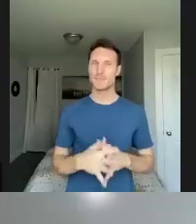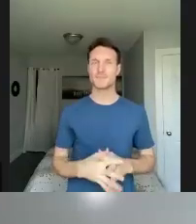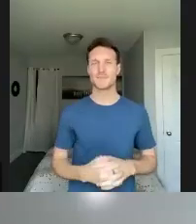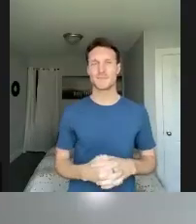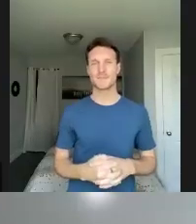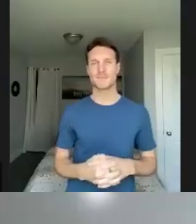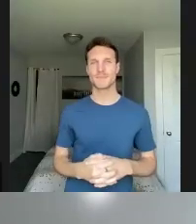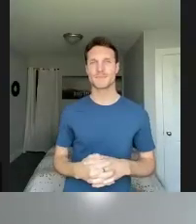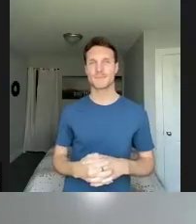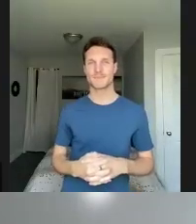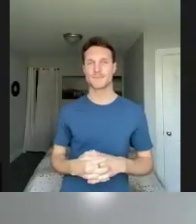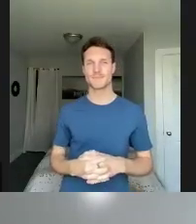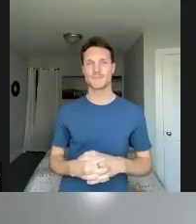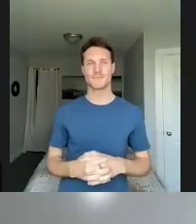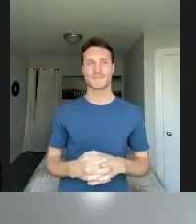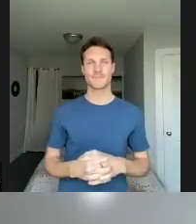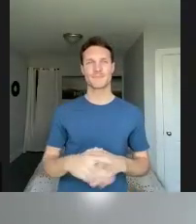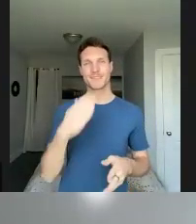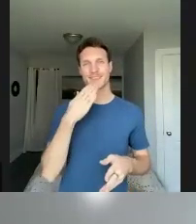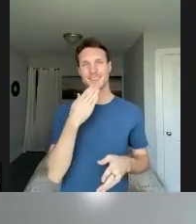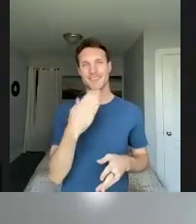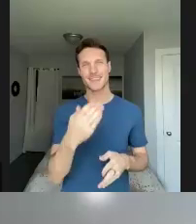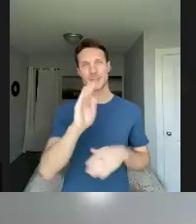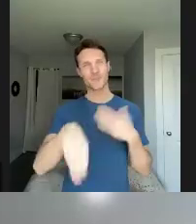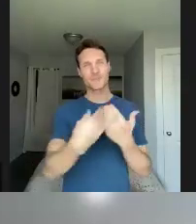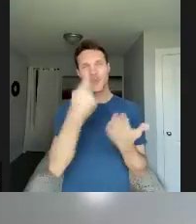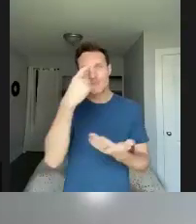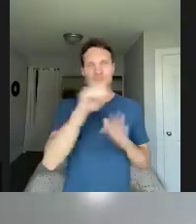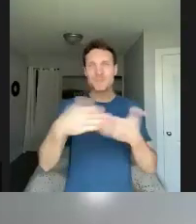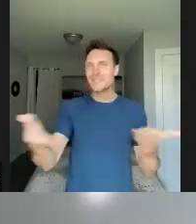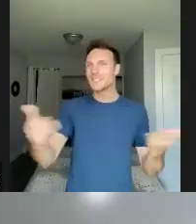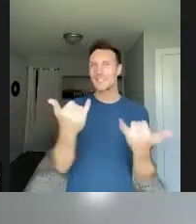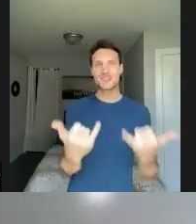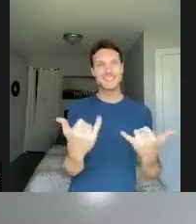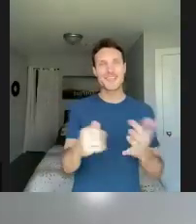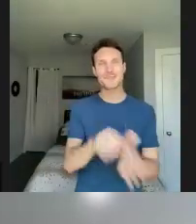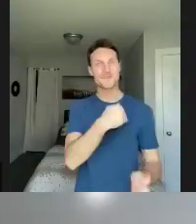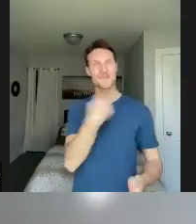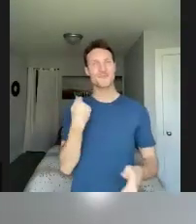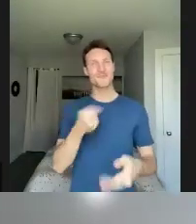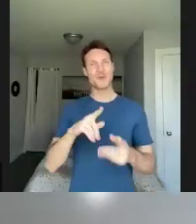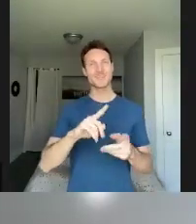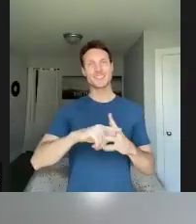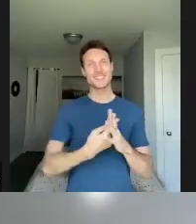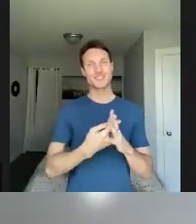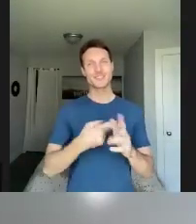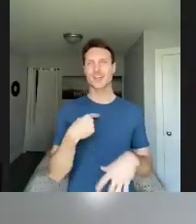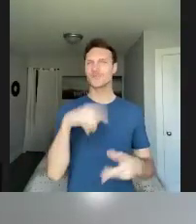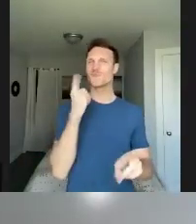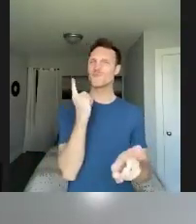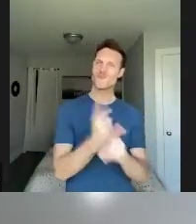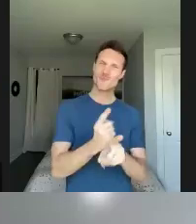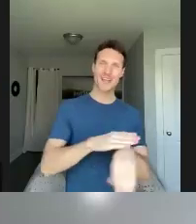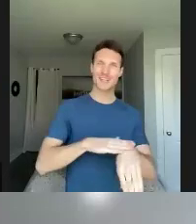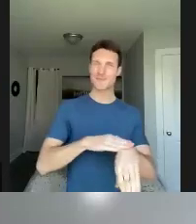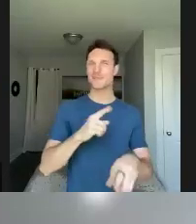All right. Thank you all for being here today. We are going to go ahead and get started right on time so